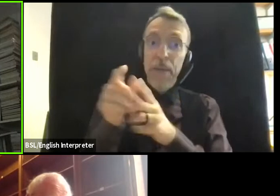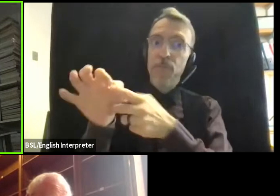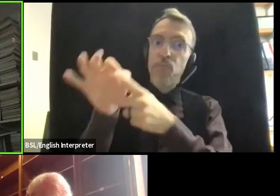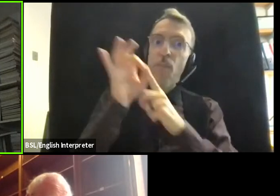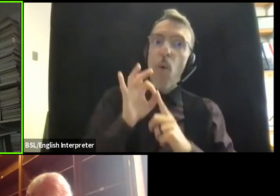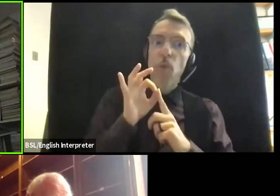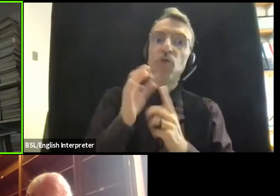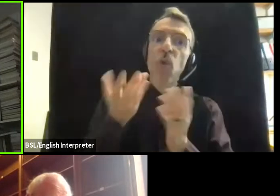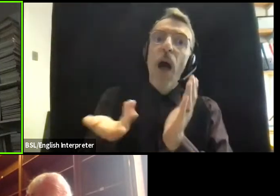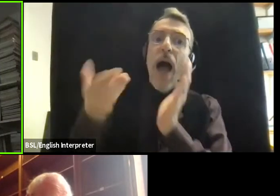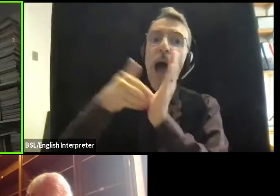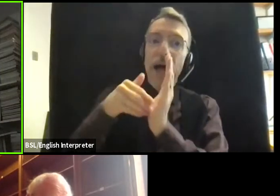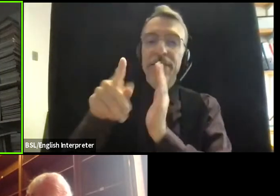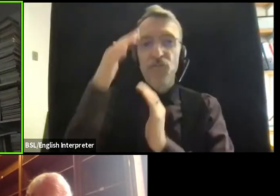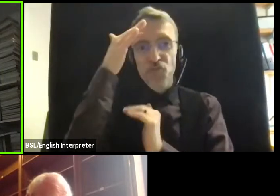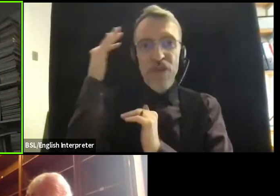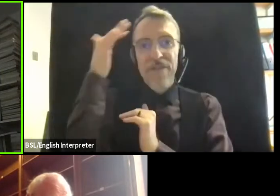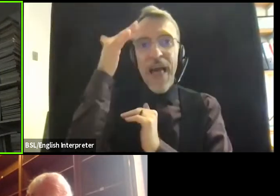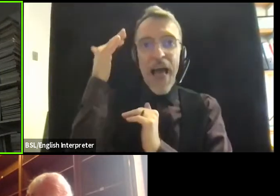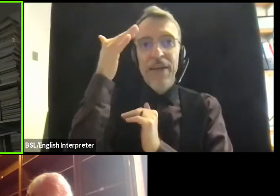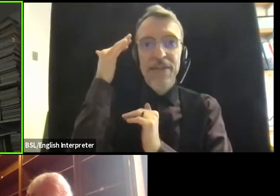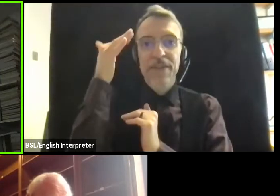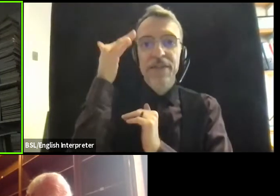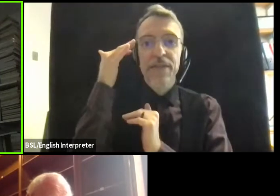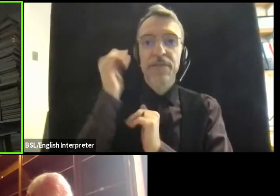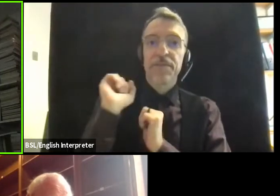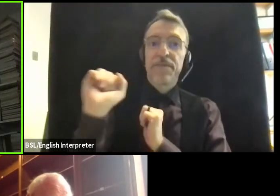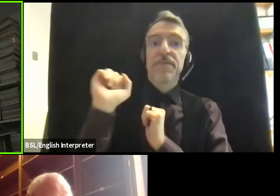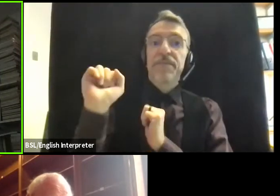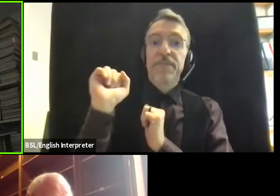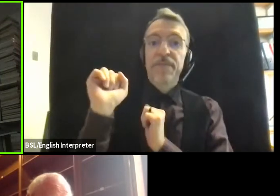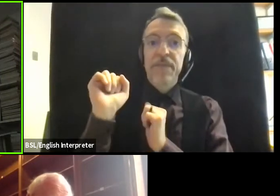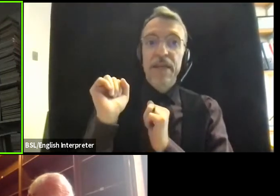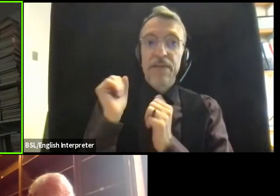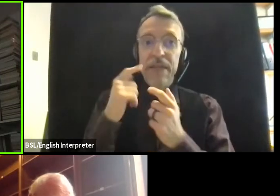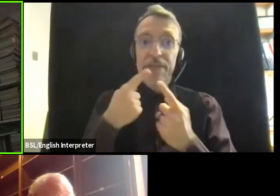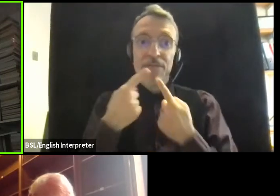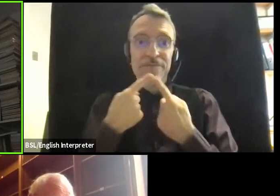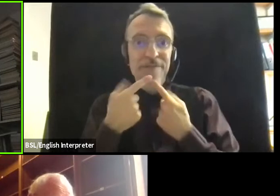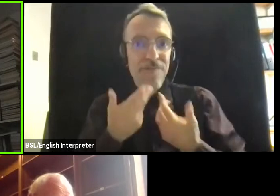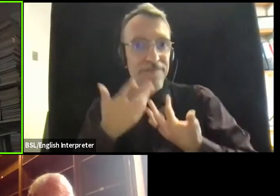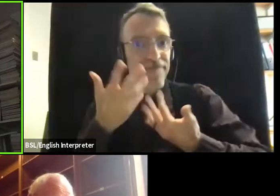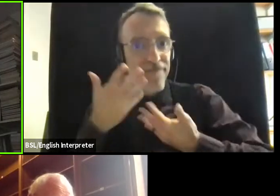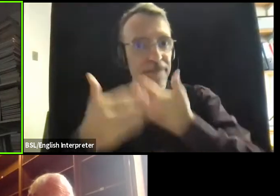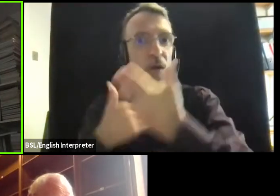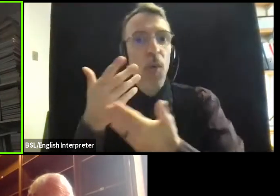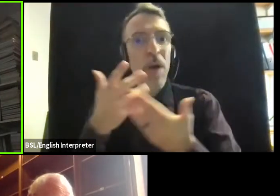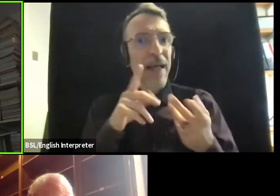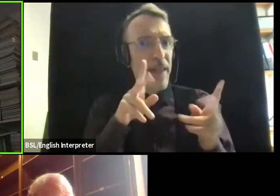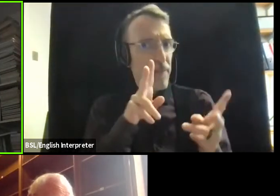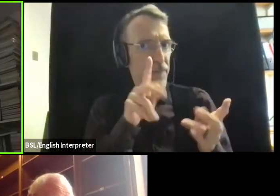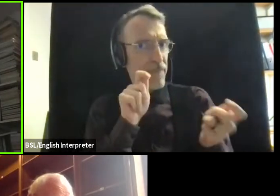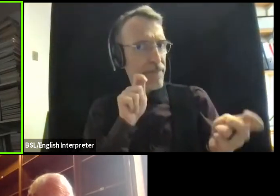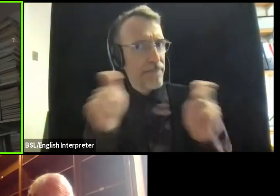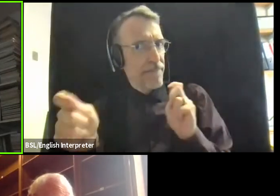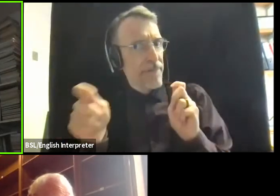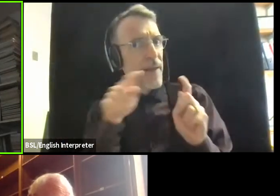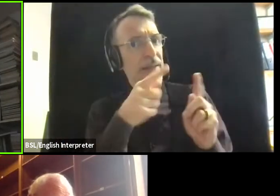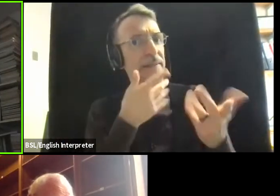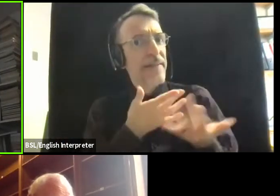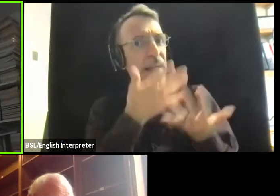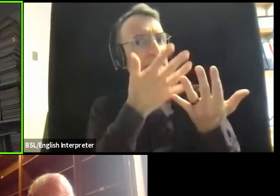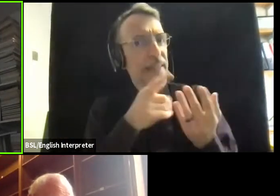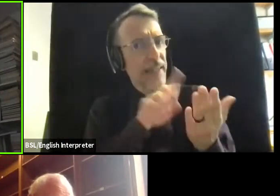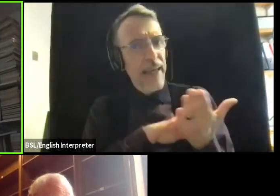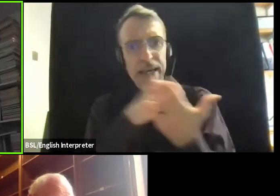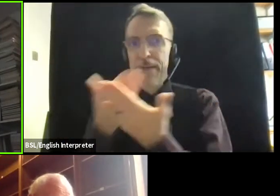he also reflect on his empirical experiences with that interpretive lens in mind.